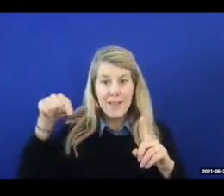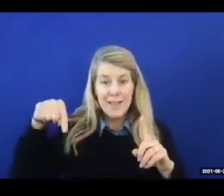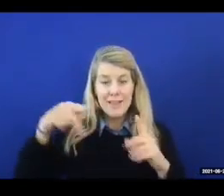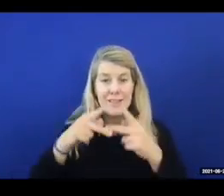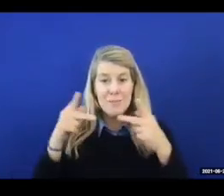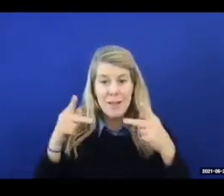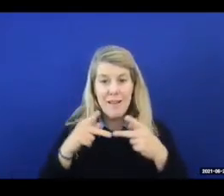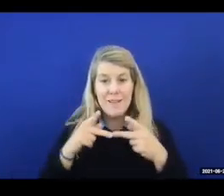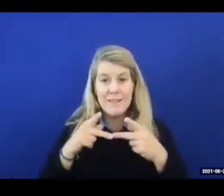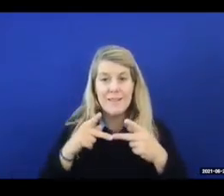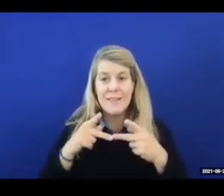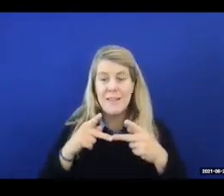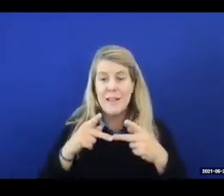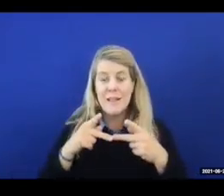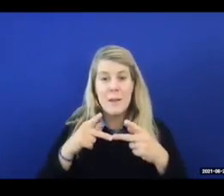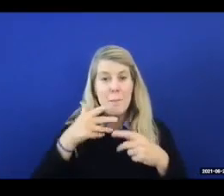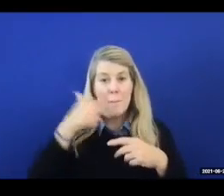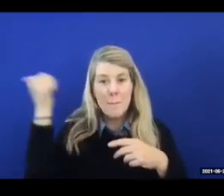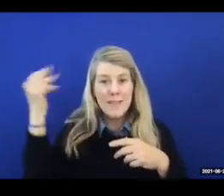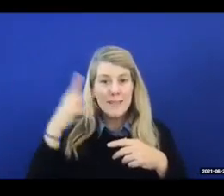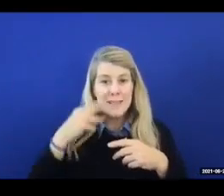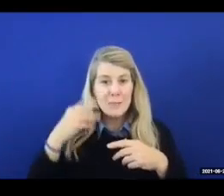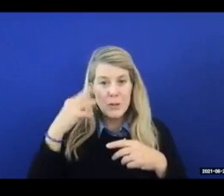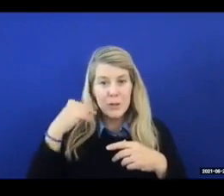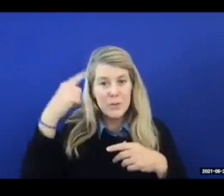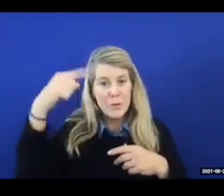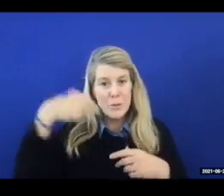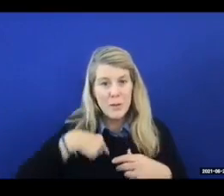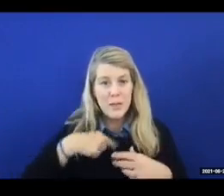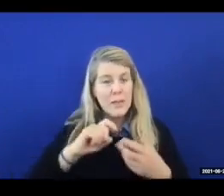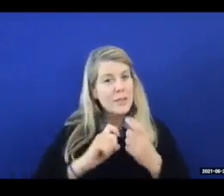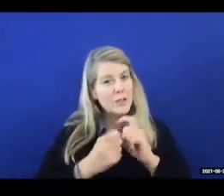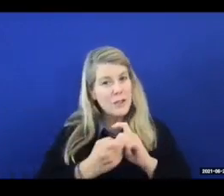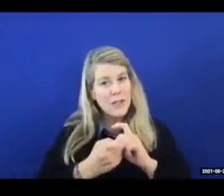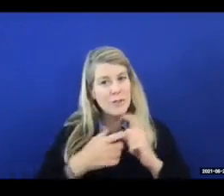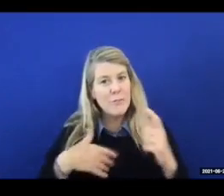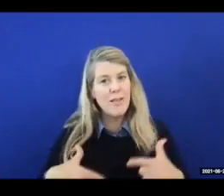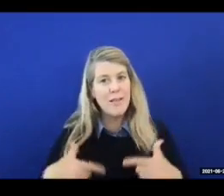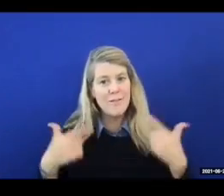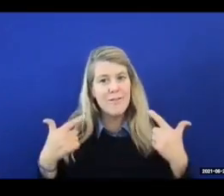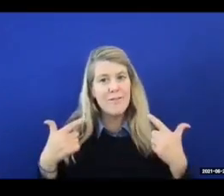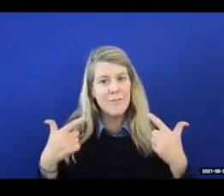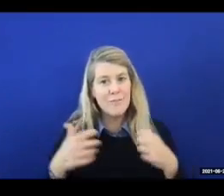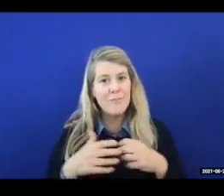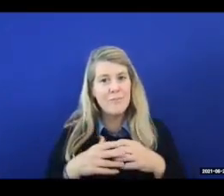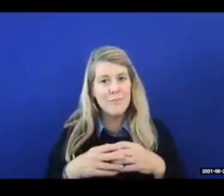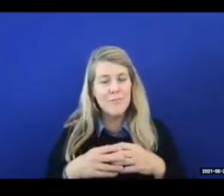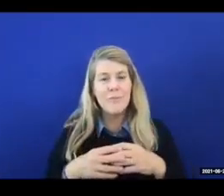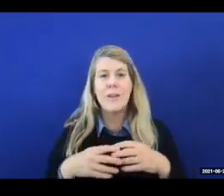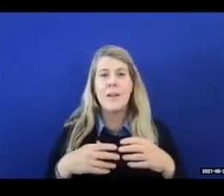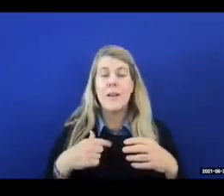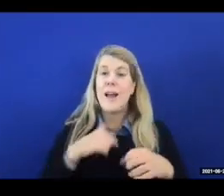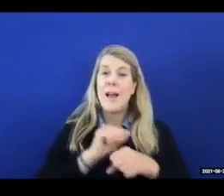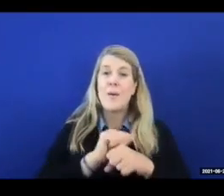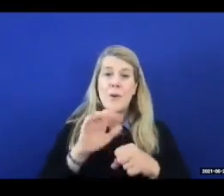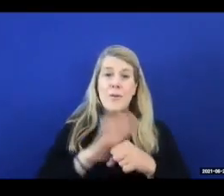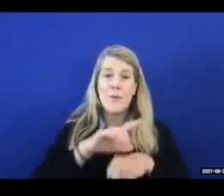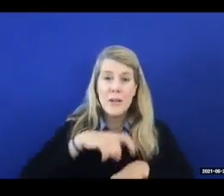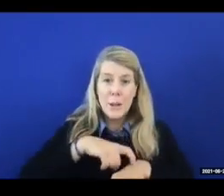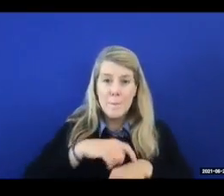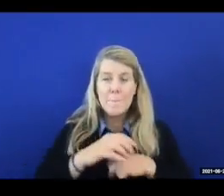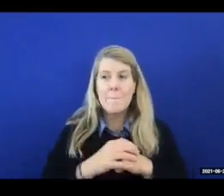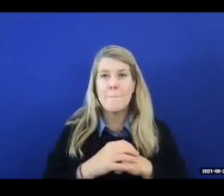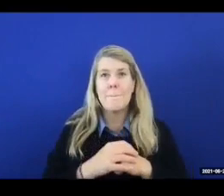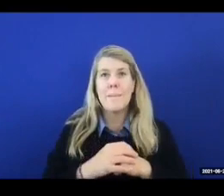the most rewarding experience. I think it changed the game for me. I worked full time, I was